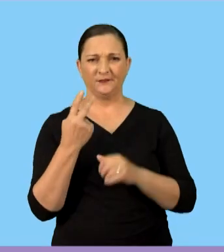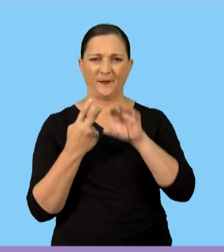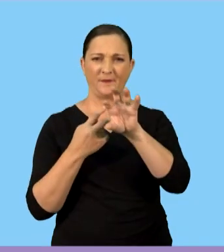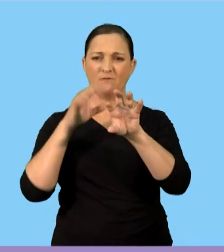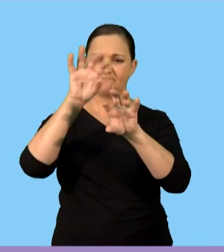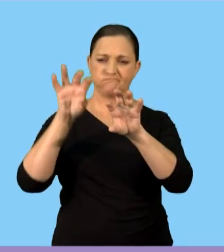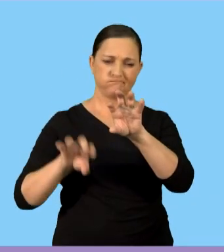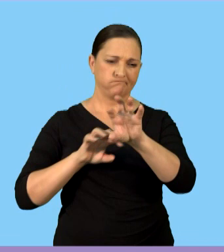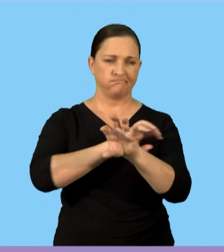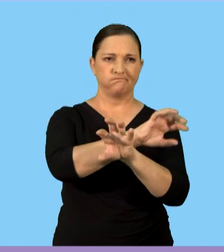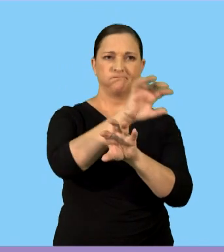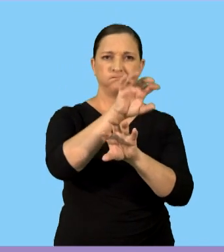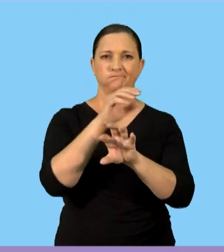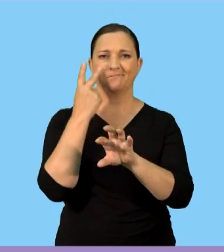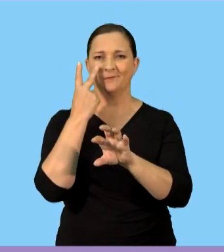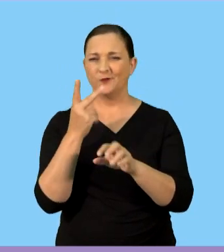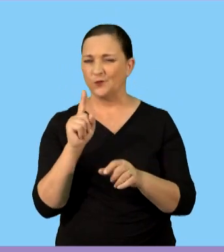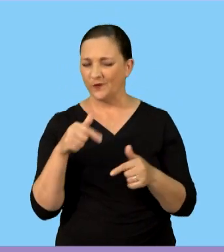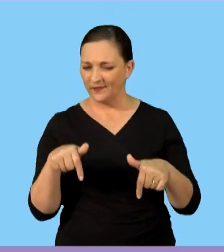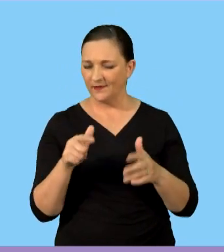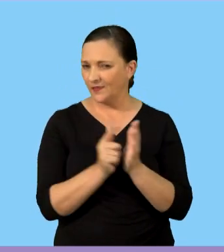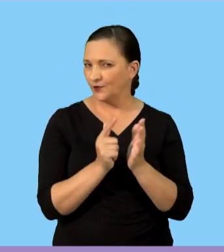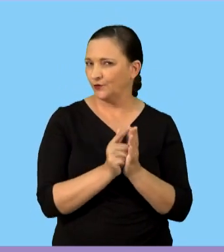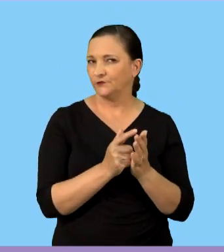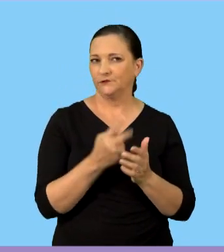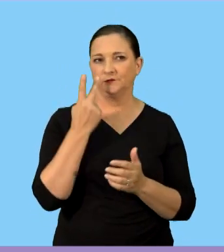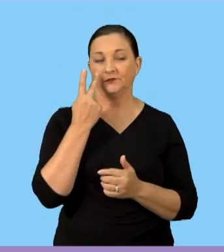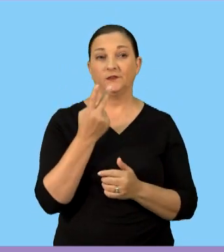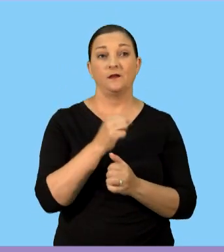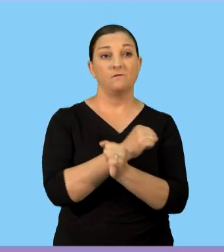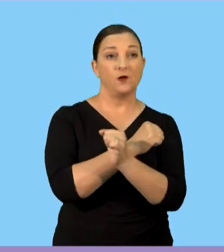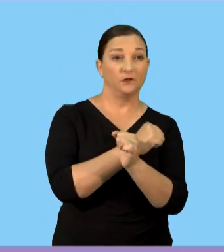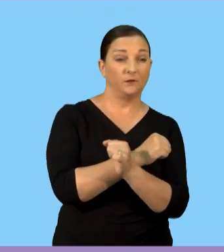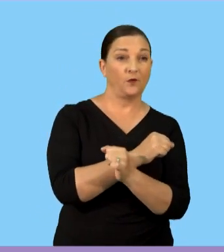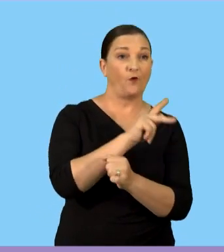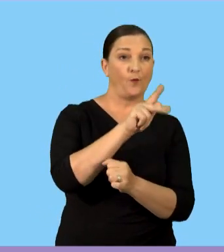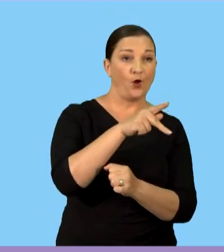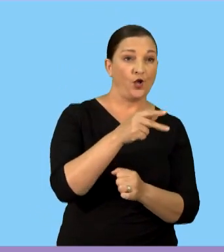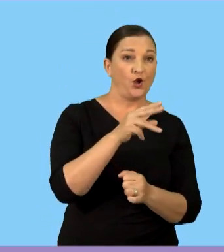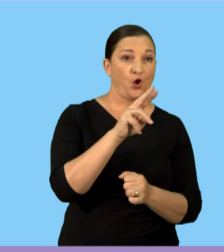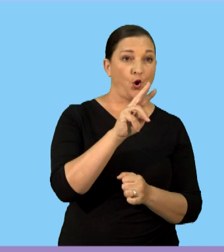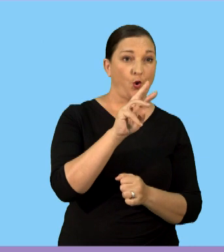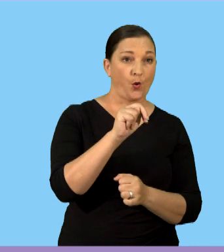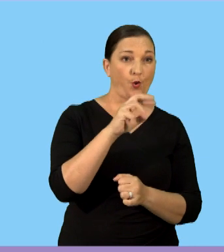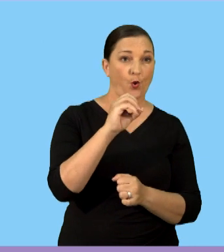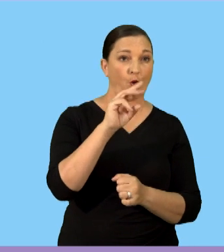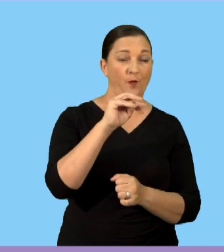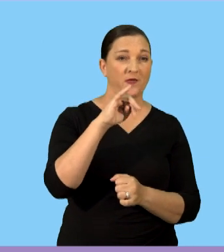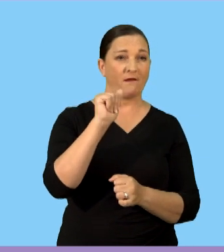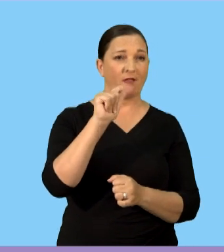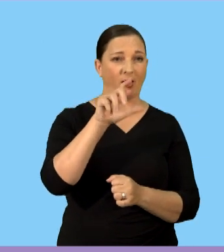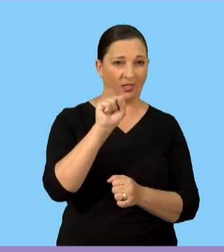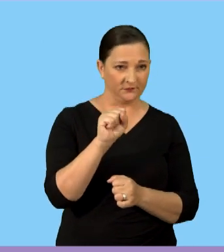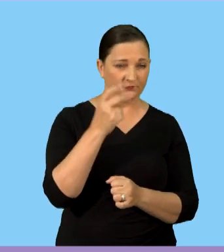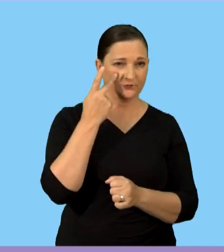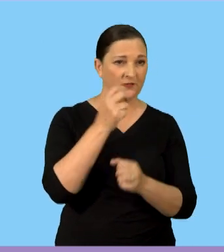the concepts that we looked at during this lesson. So we were looking at multiplication of polynomials, remember, where we looked